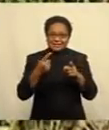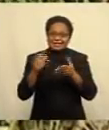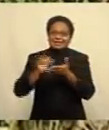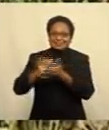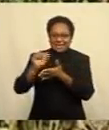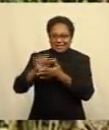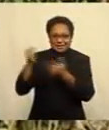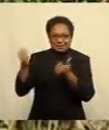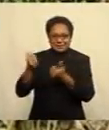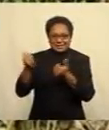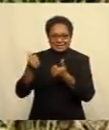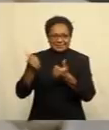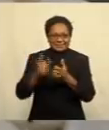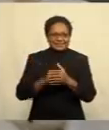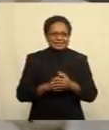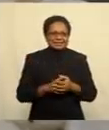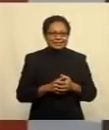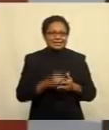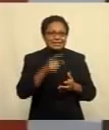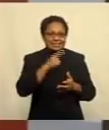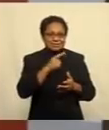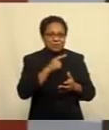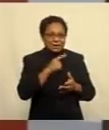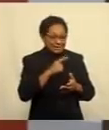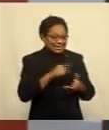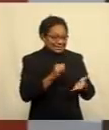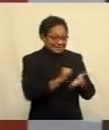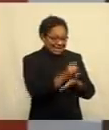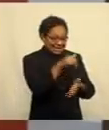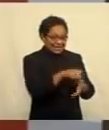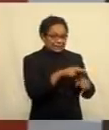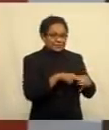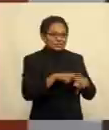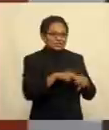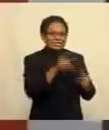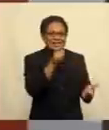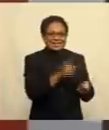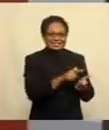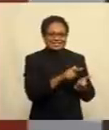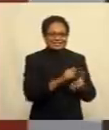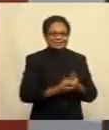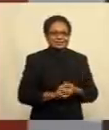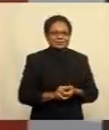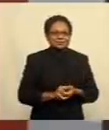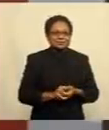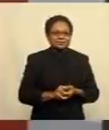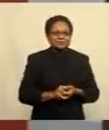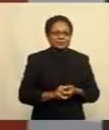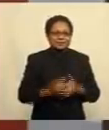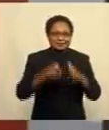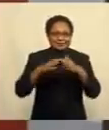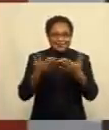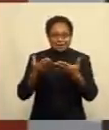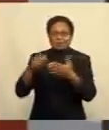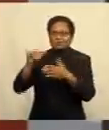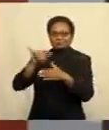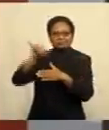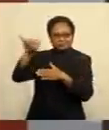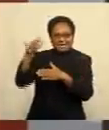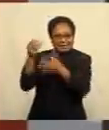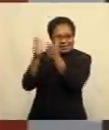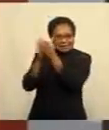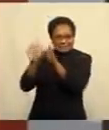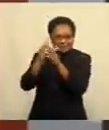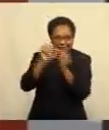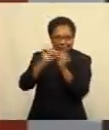in the cost of exporting fresh produce. All of a sudden, all the space available on the planes for cargo, we have been able